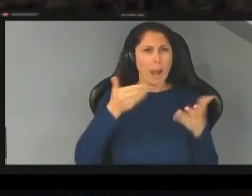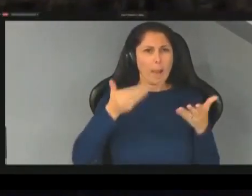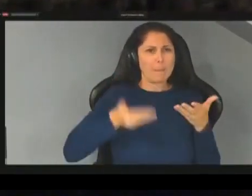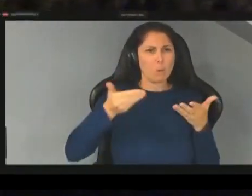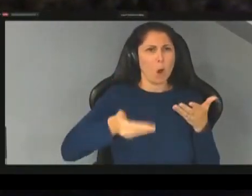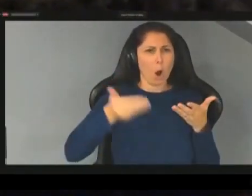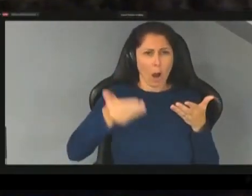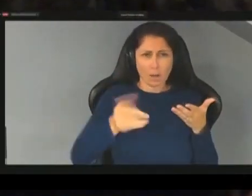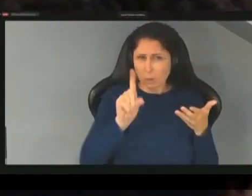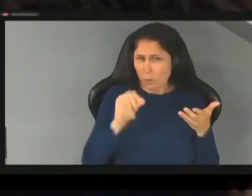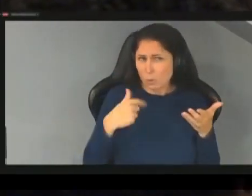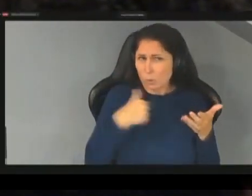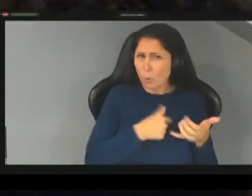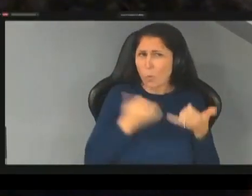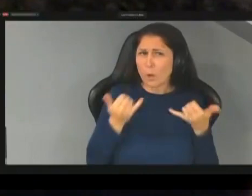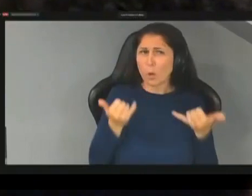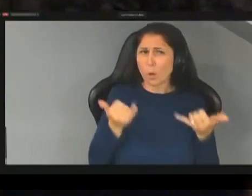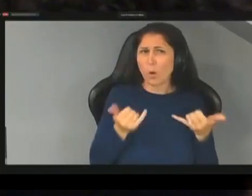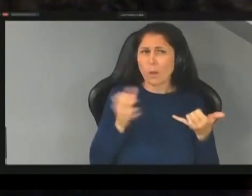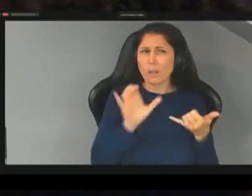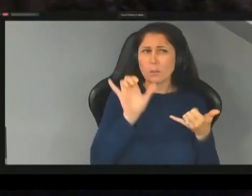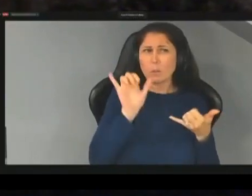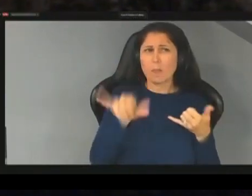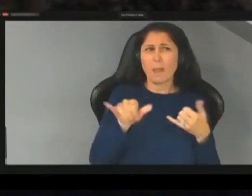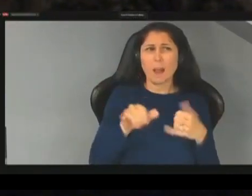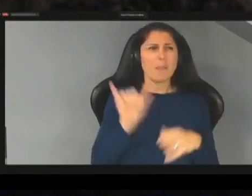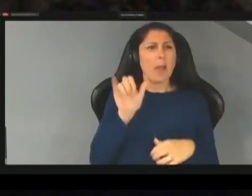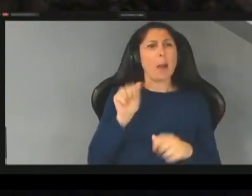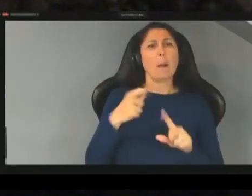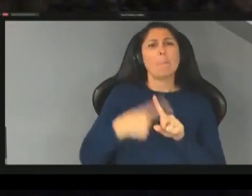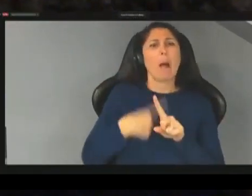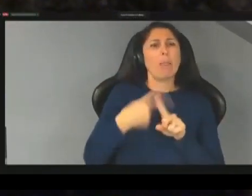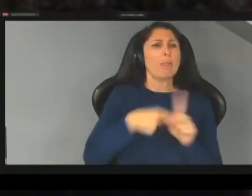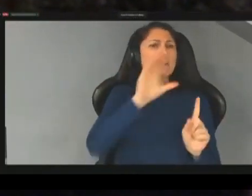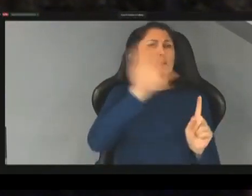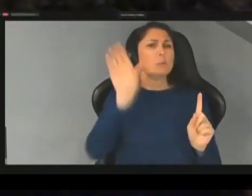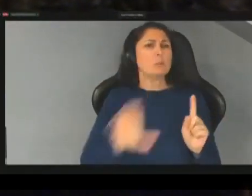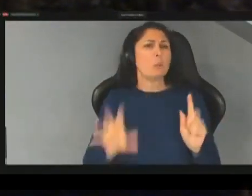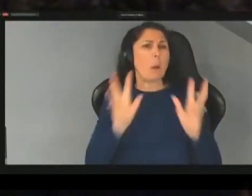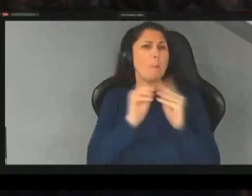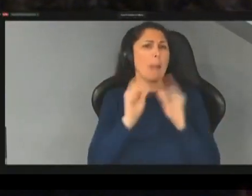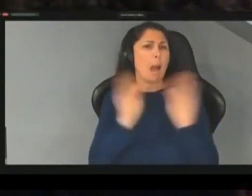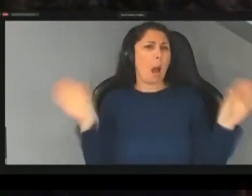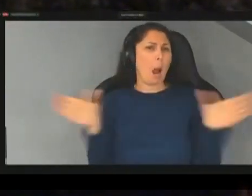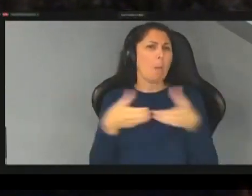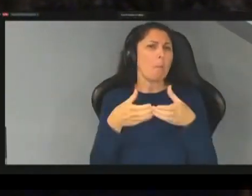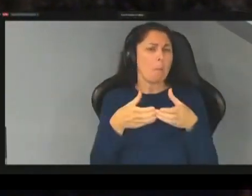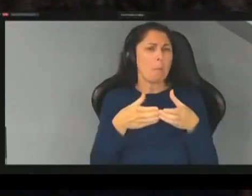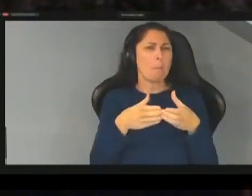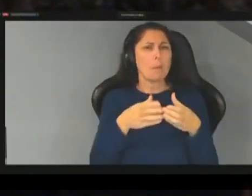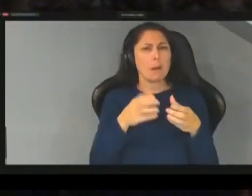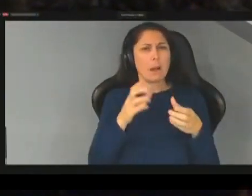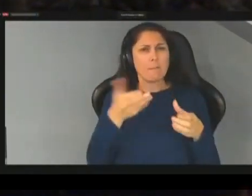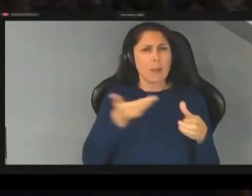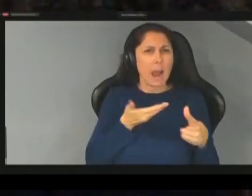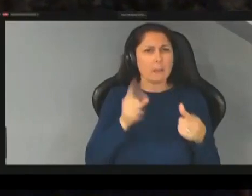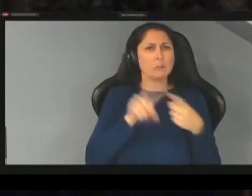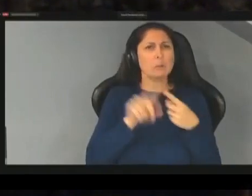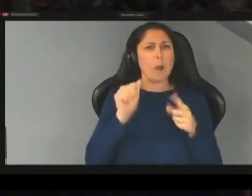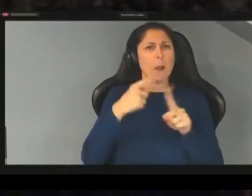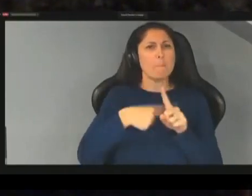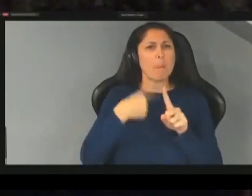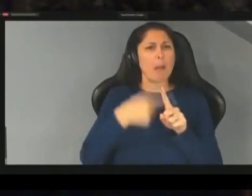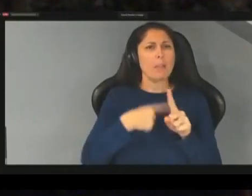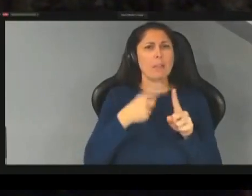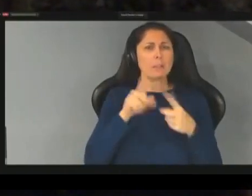we currently do that? As far as like a monthly Zoom meeting, all RCOs are invited to a monthly Zoom meeting to provide